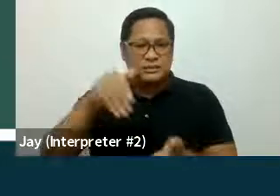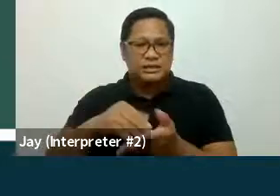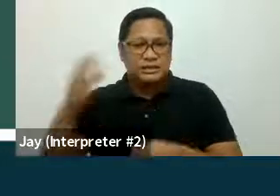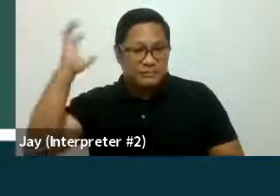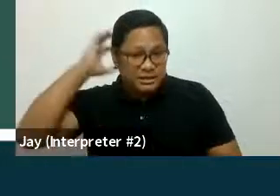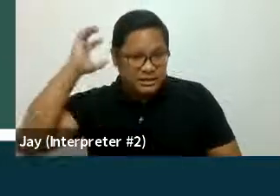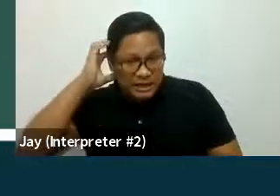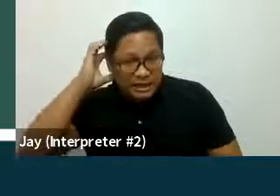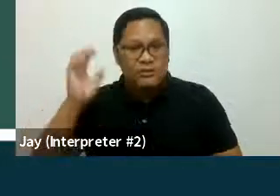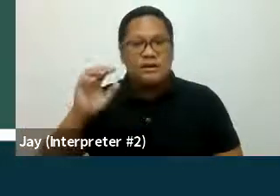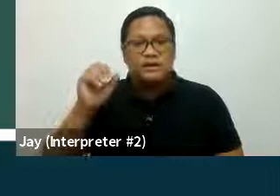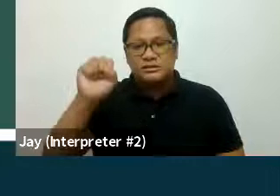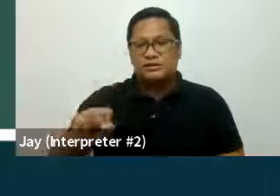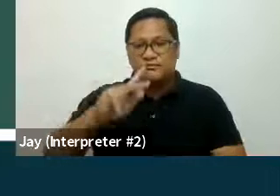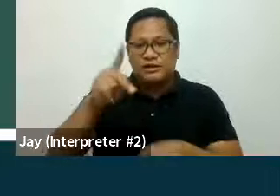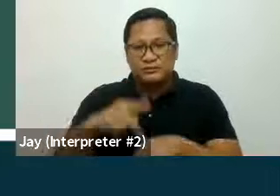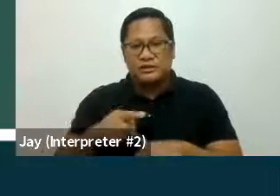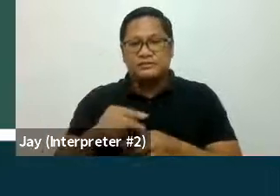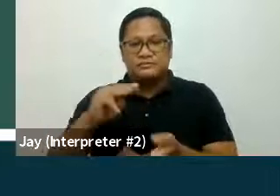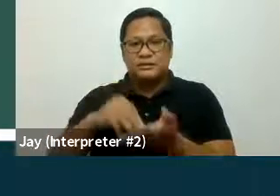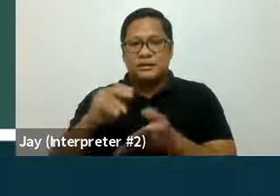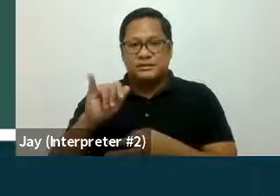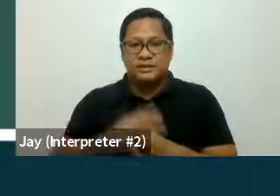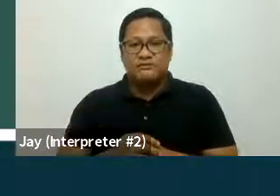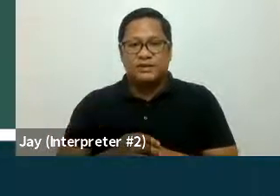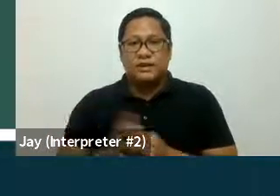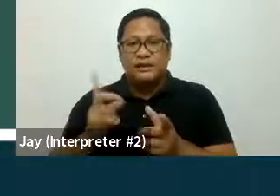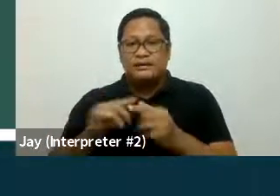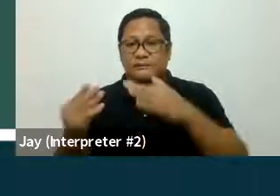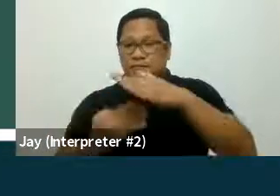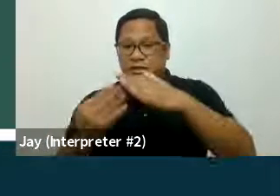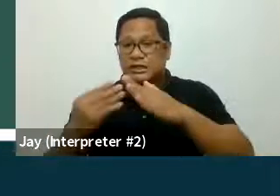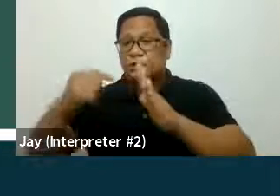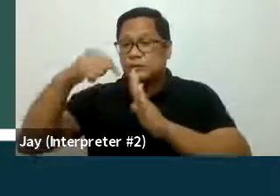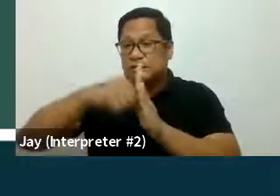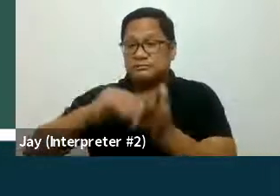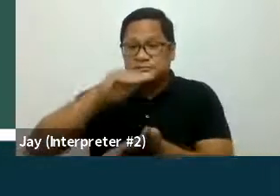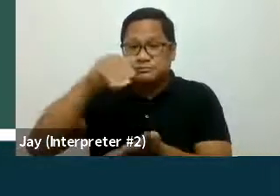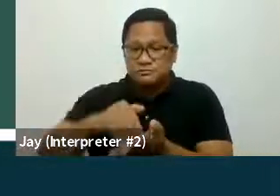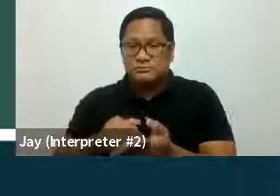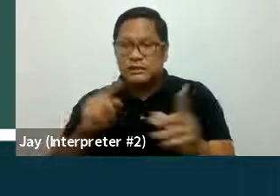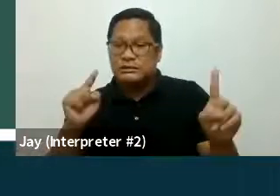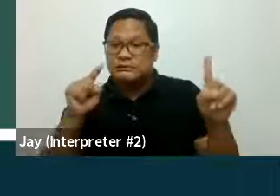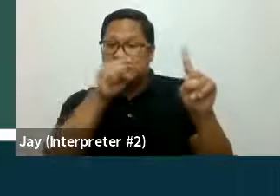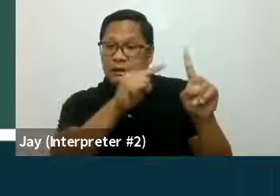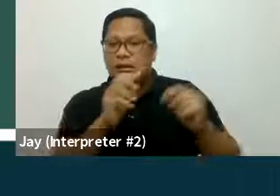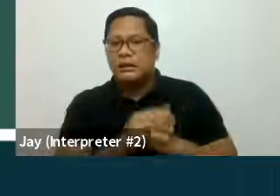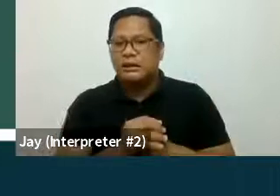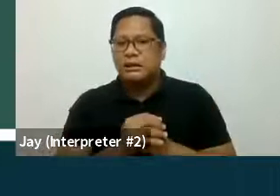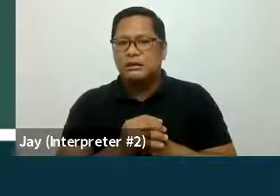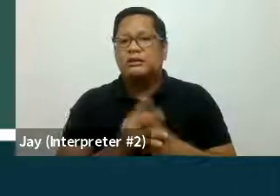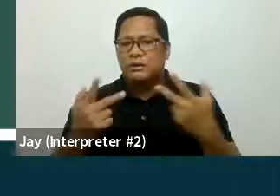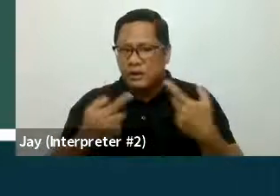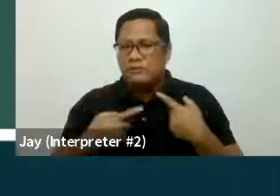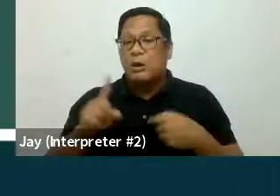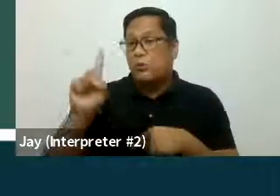Center. For the basic comprehensive centers, these are the target is ideally to have one